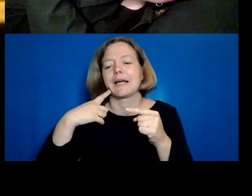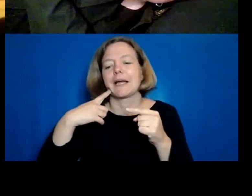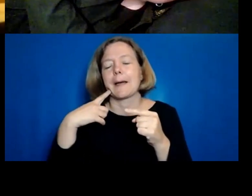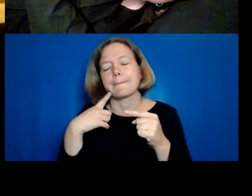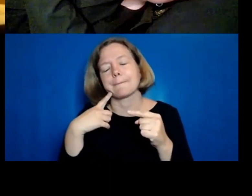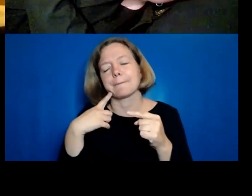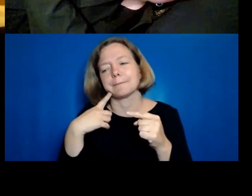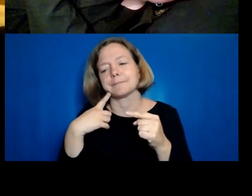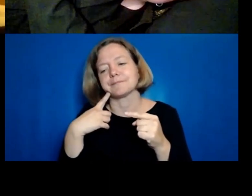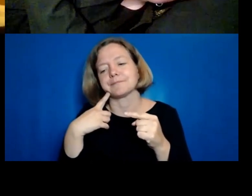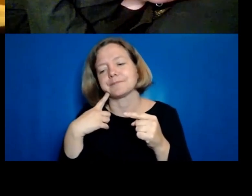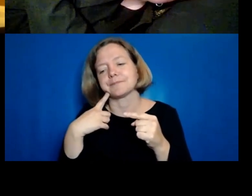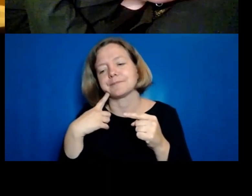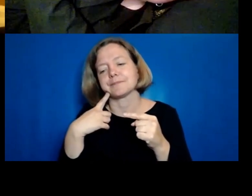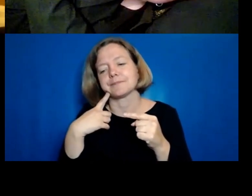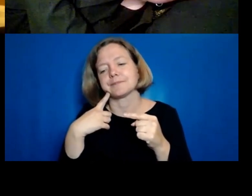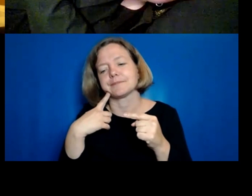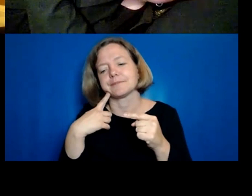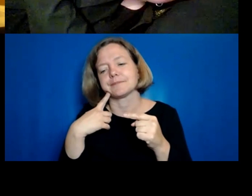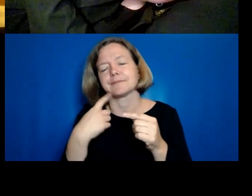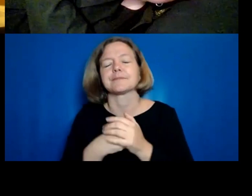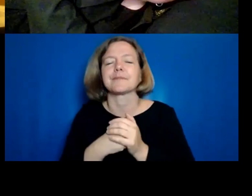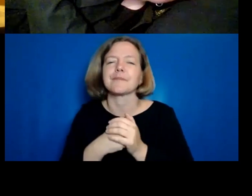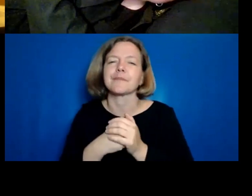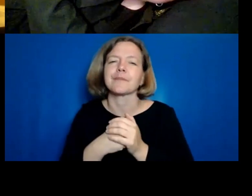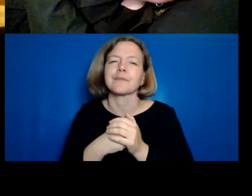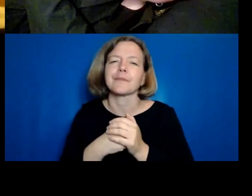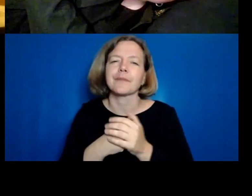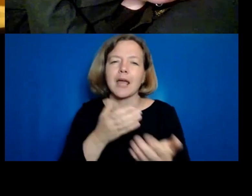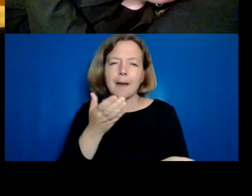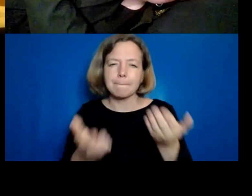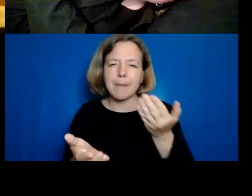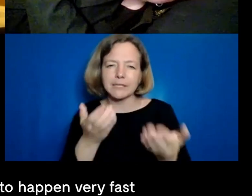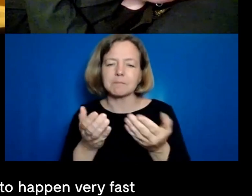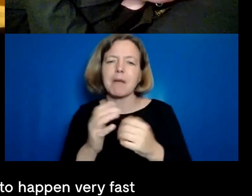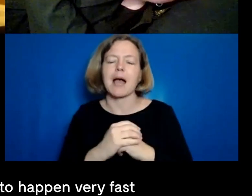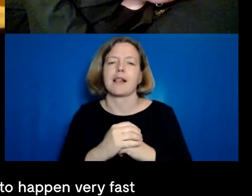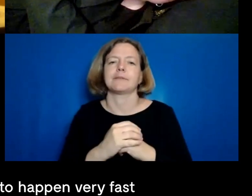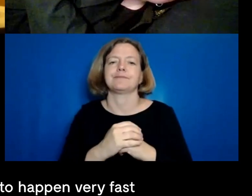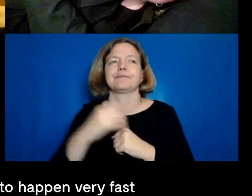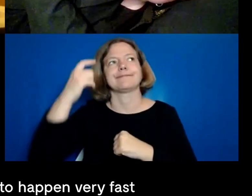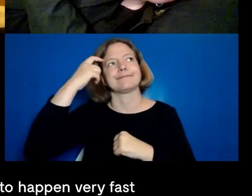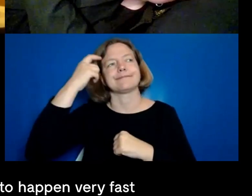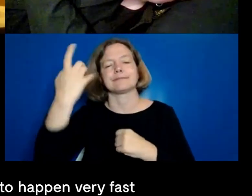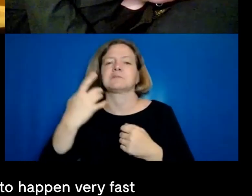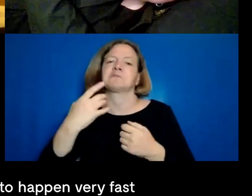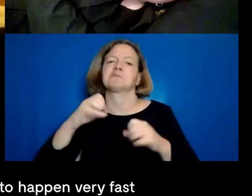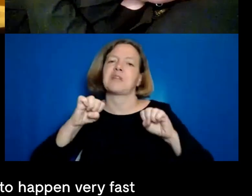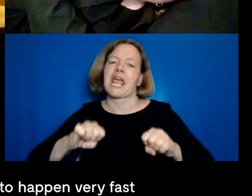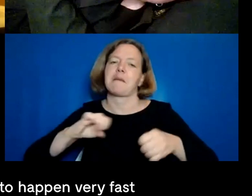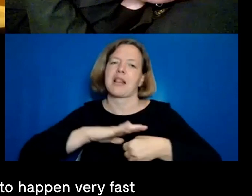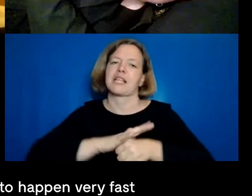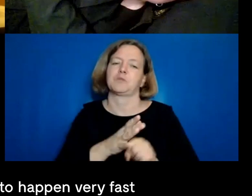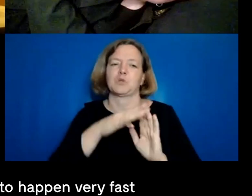It's very easy to be tempted by this ableist thing of wanting things happen